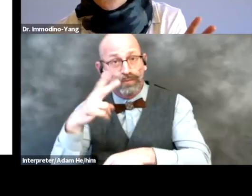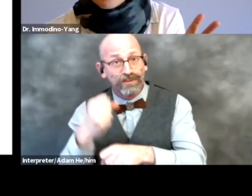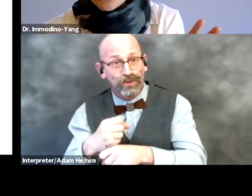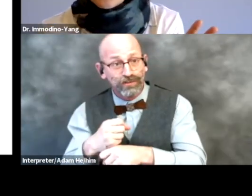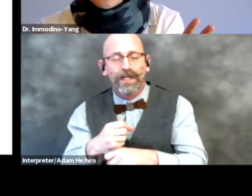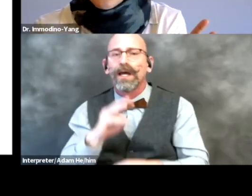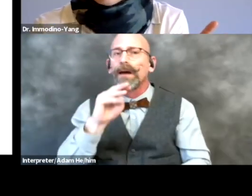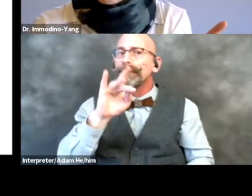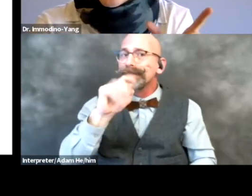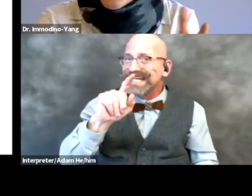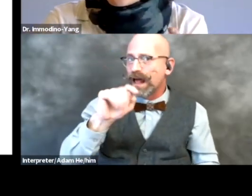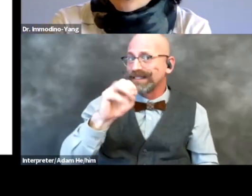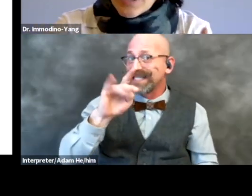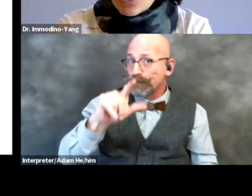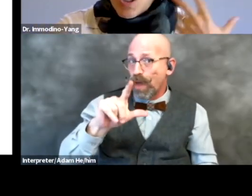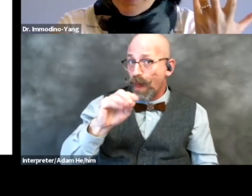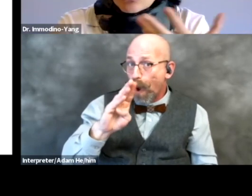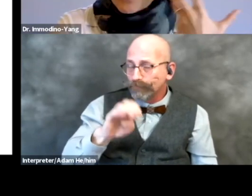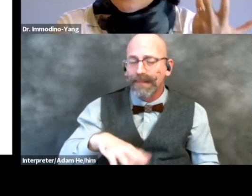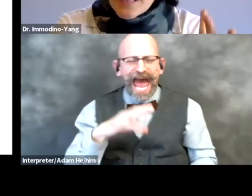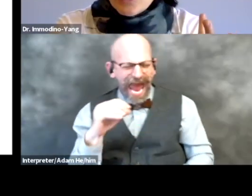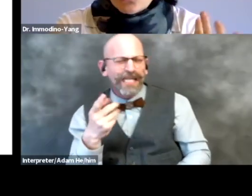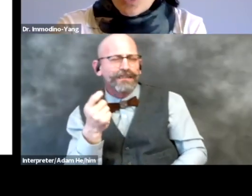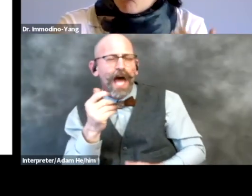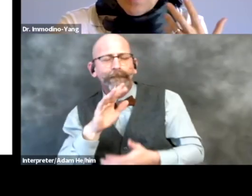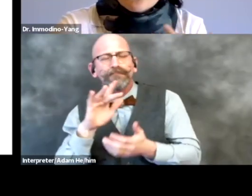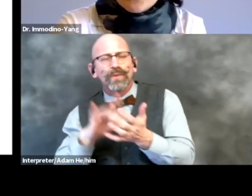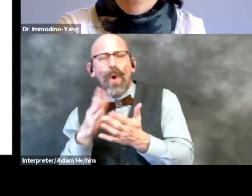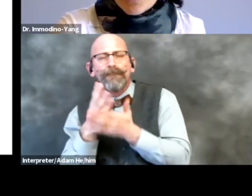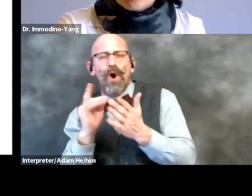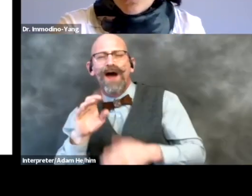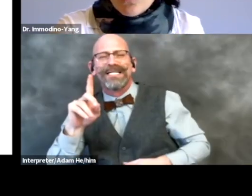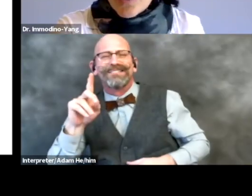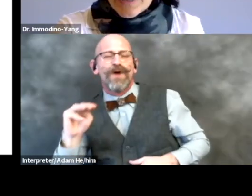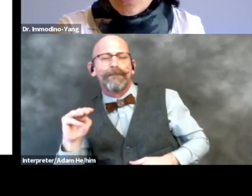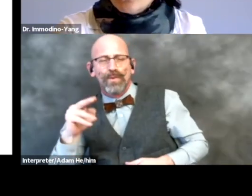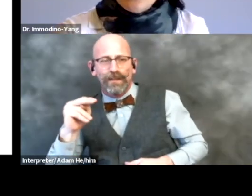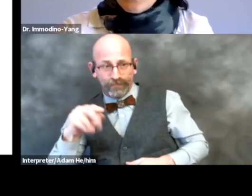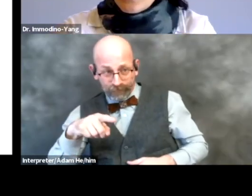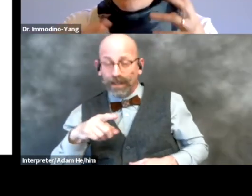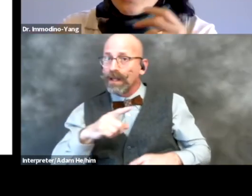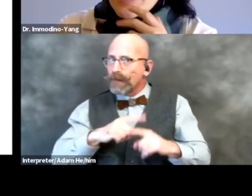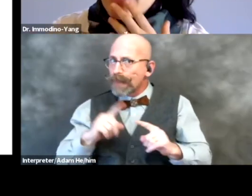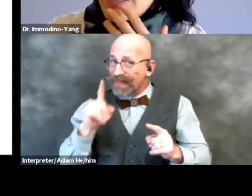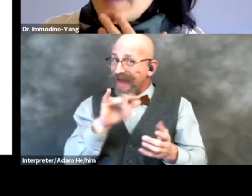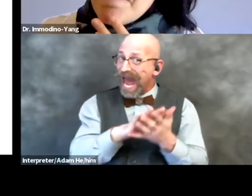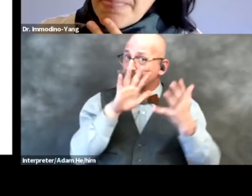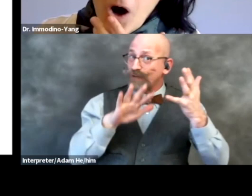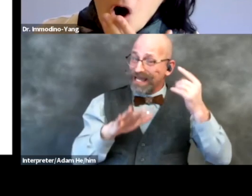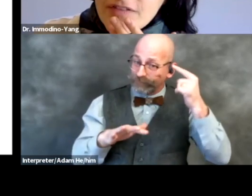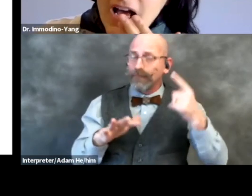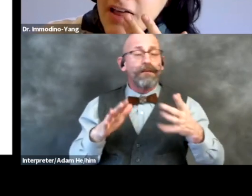of the default mode. But abstract talk, that transcendent talk, whether or not we control for IQ, is